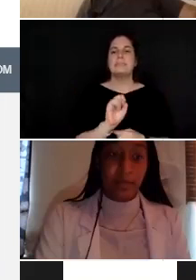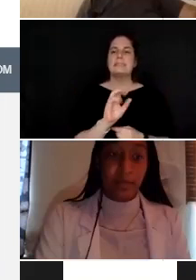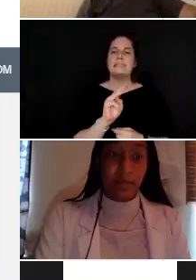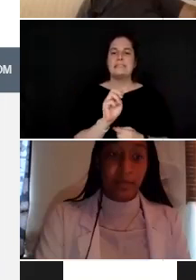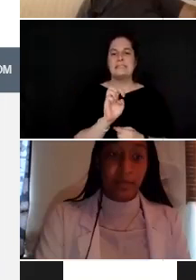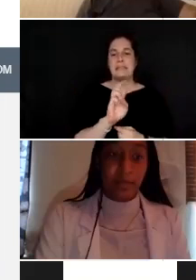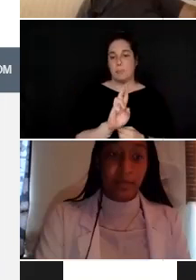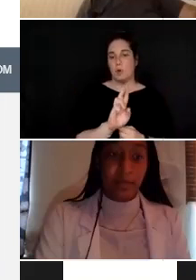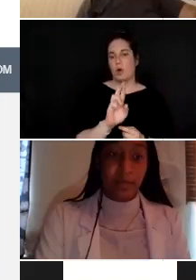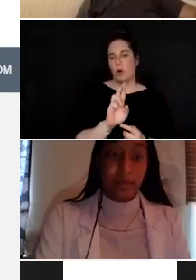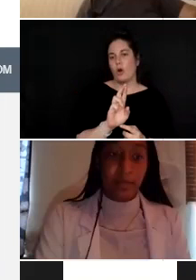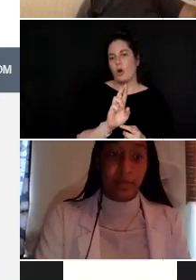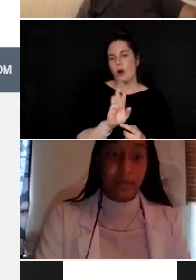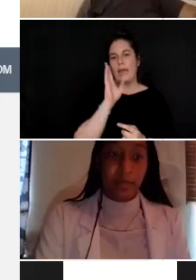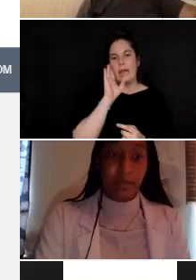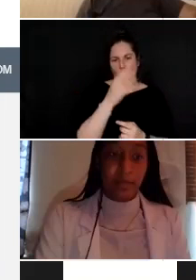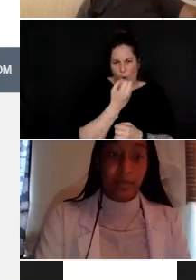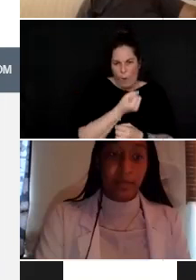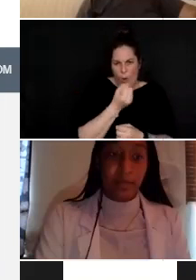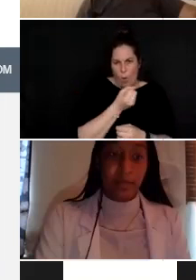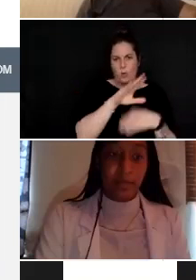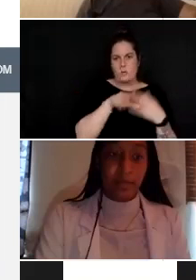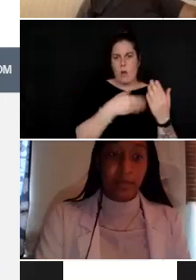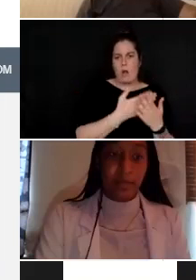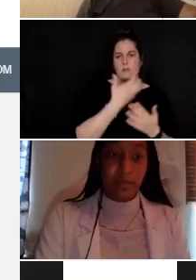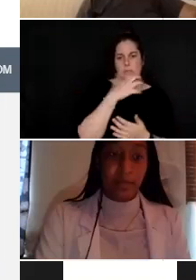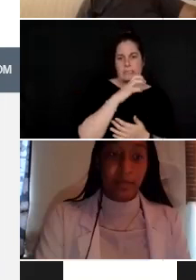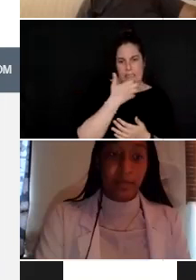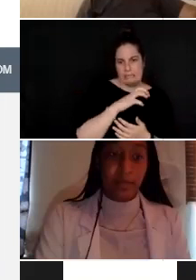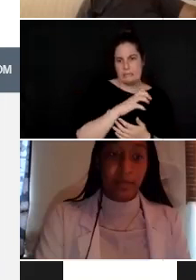pot it'll hold this heat real good.